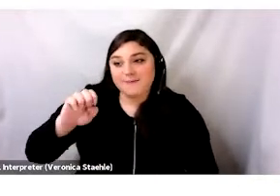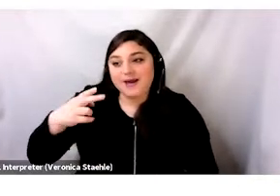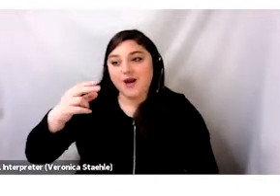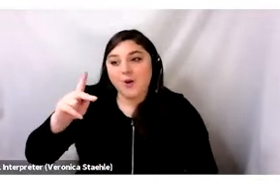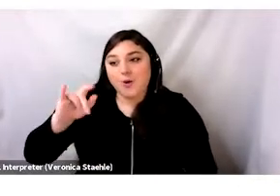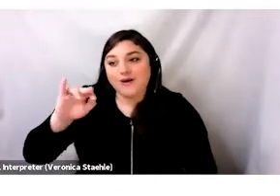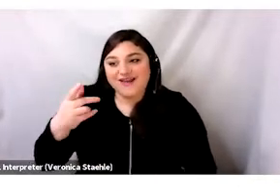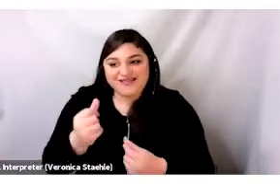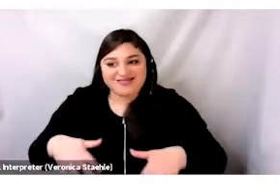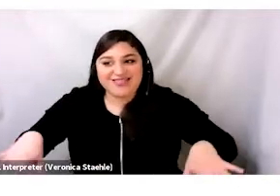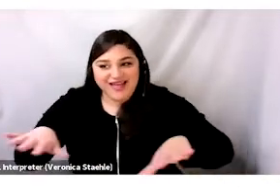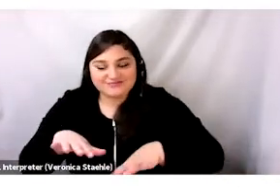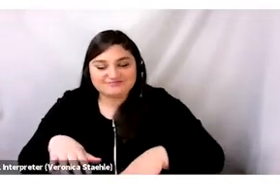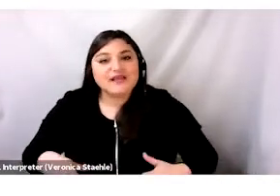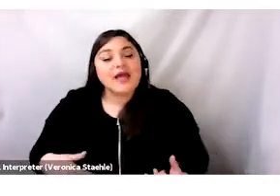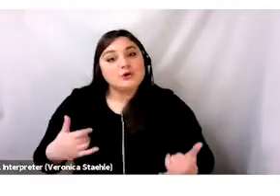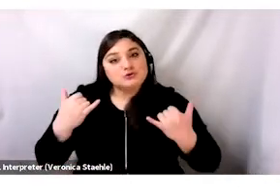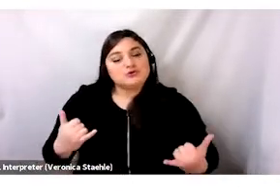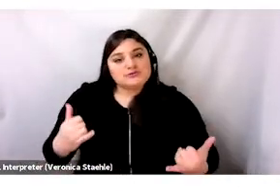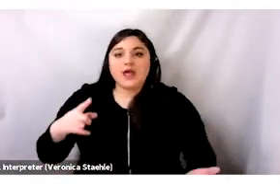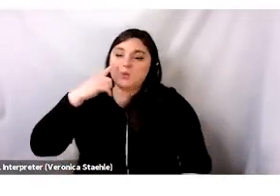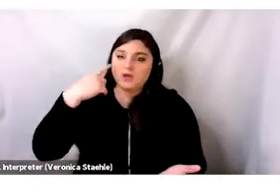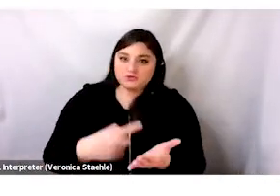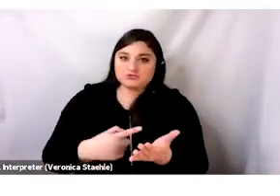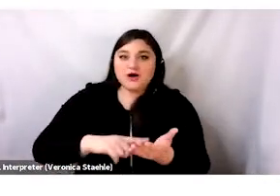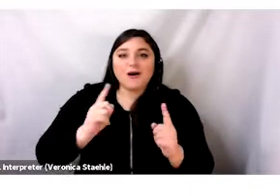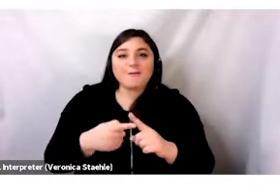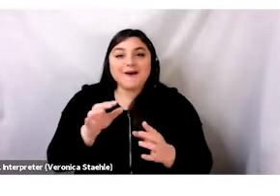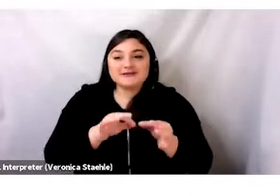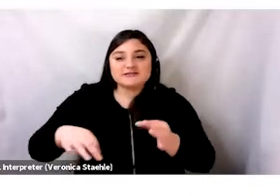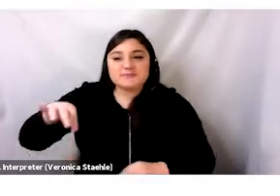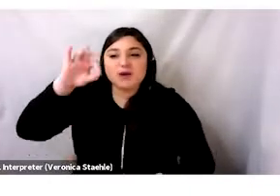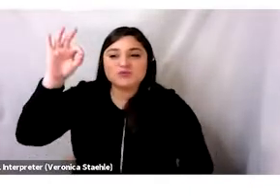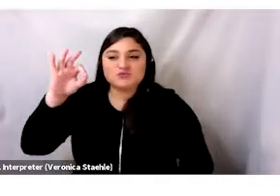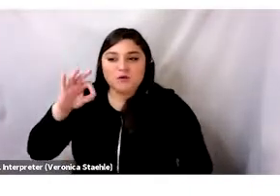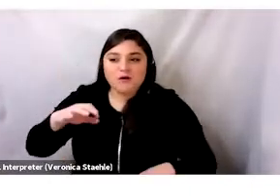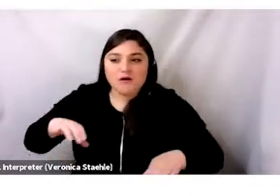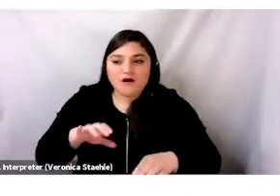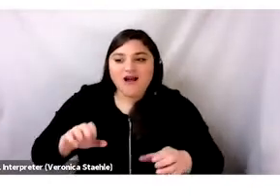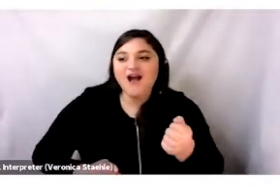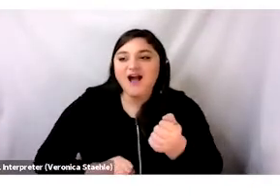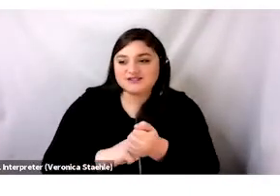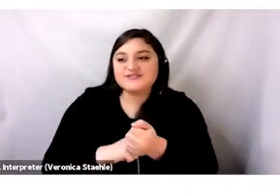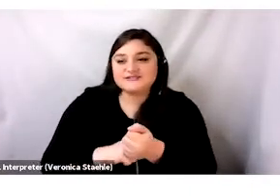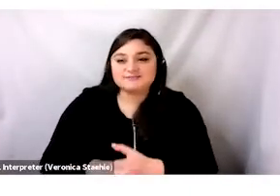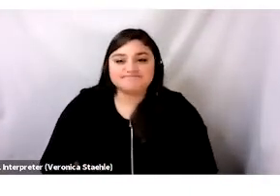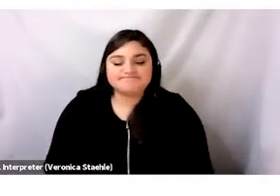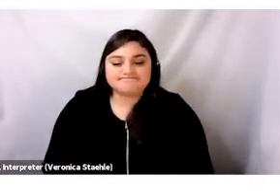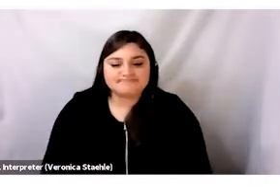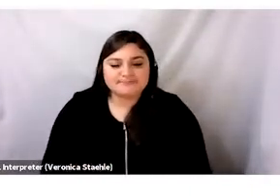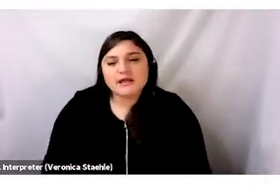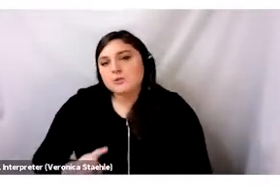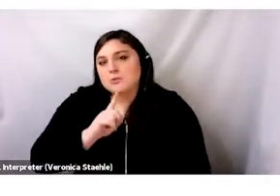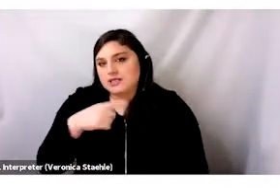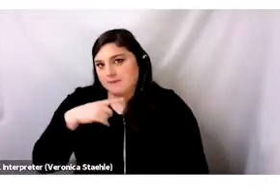talking about spiritual activism. Um, and I think it's really important for us